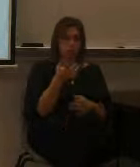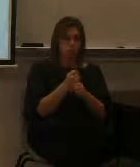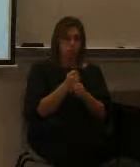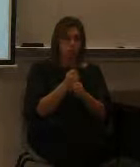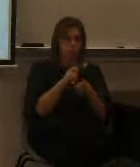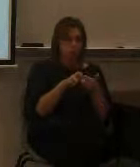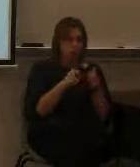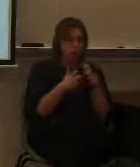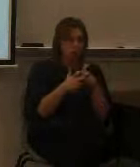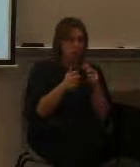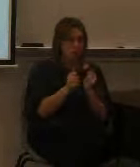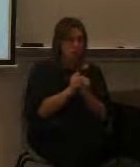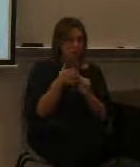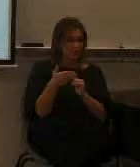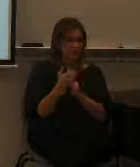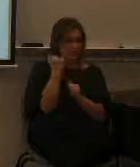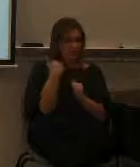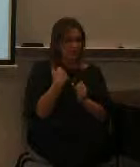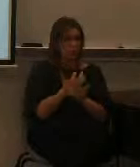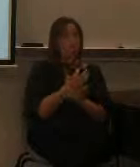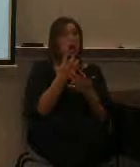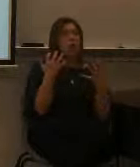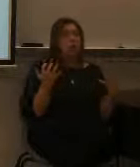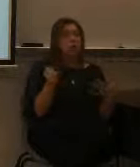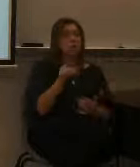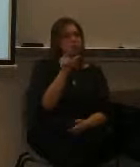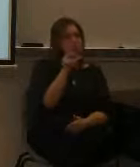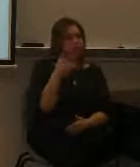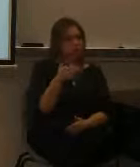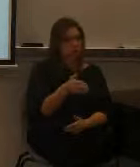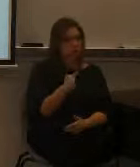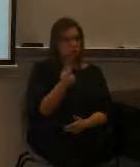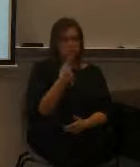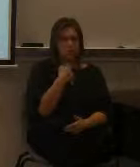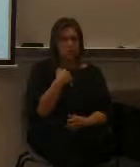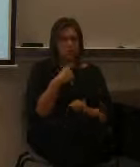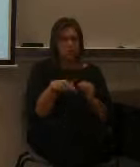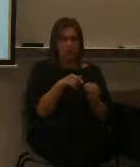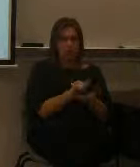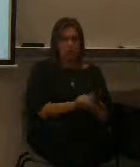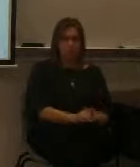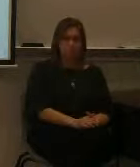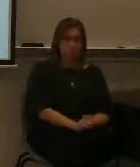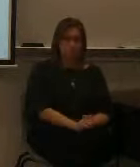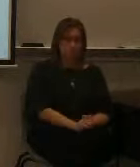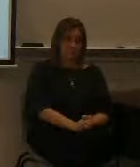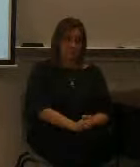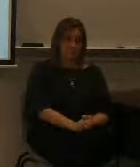get a problem with fisheries if you have a lot of small fish. And can anybody tell me about that?